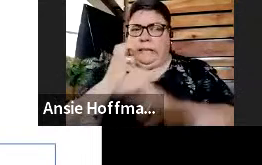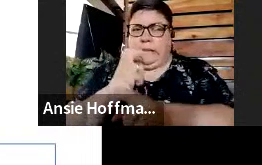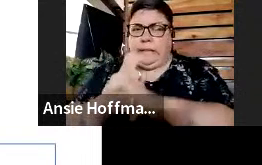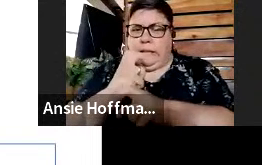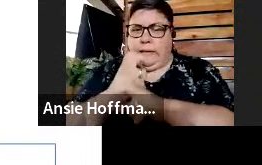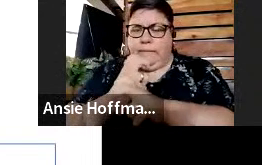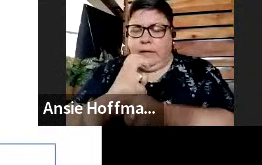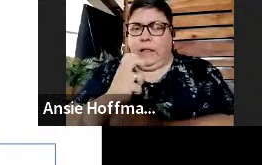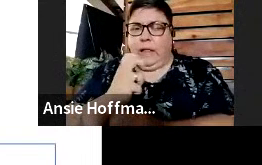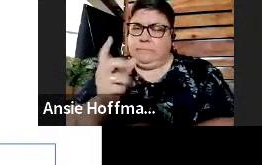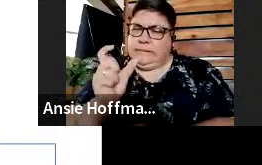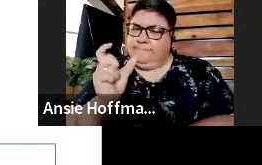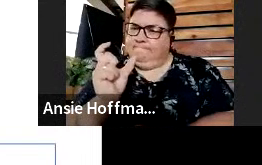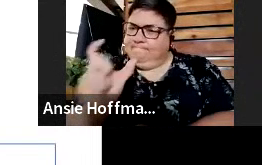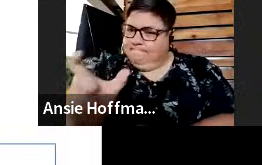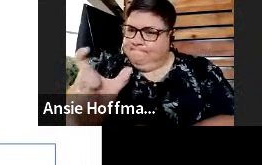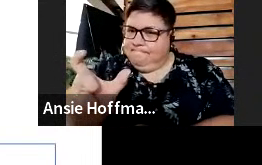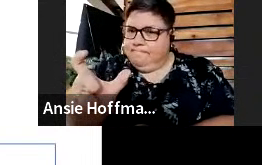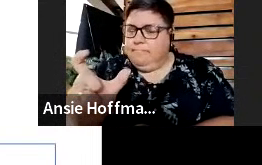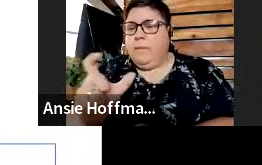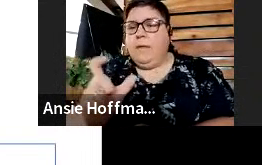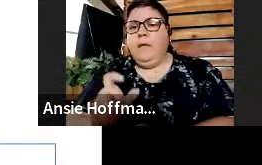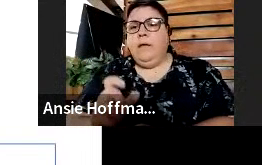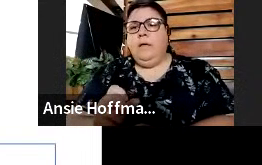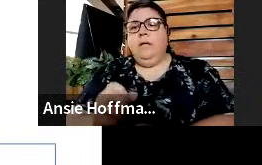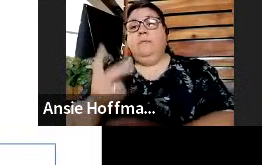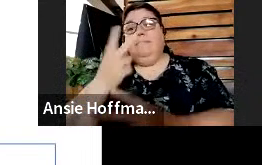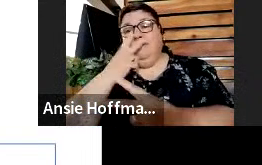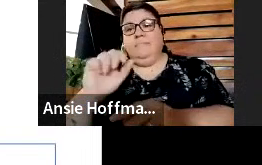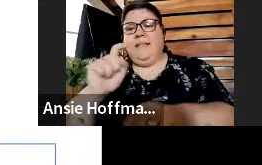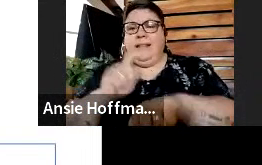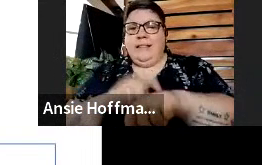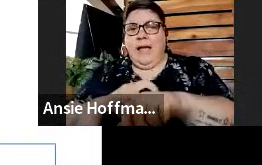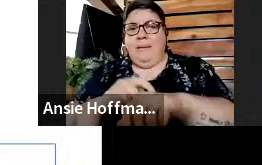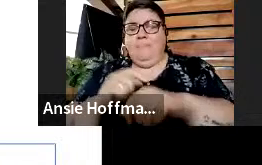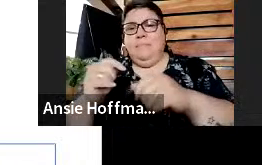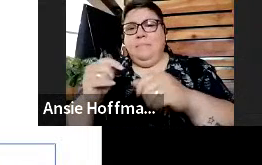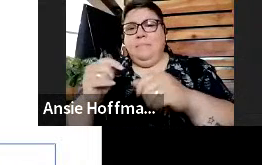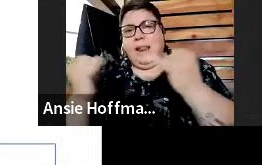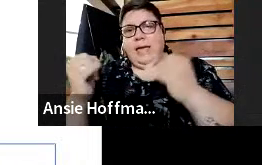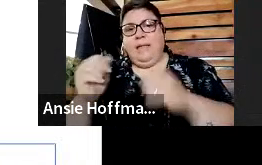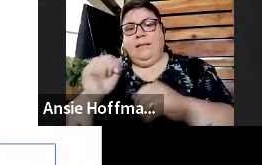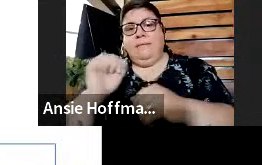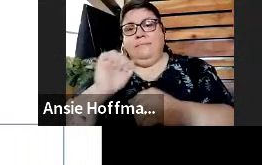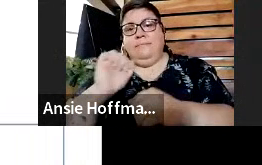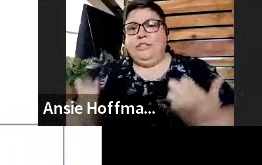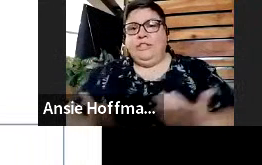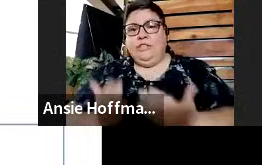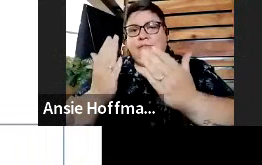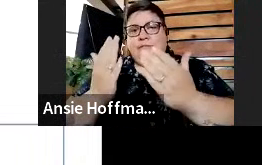subject. Hence, you see the timelines as reflected in the Service Charter.